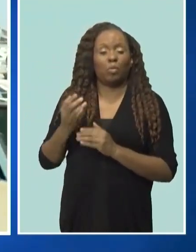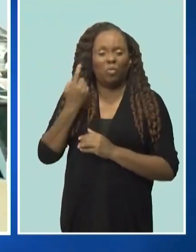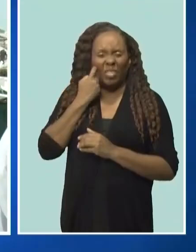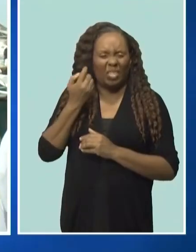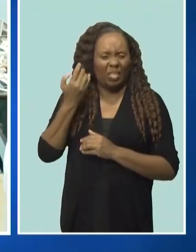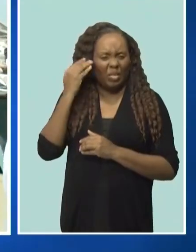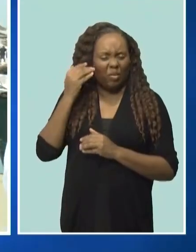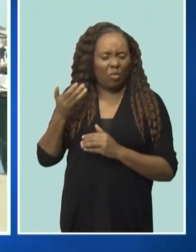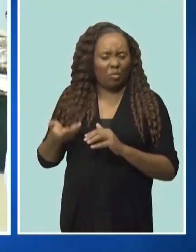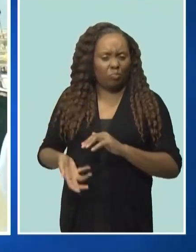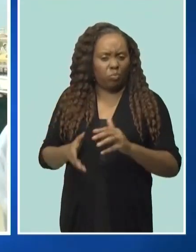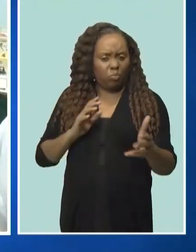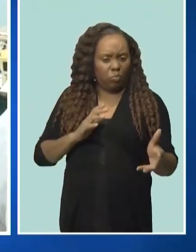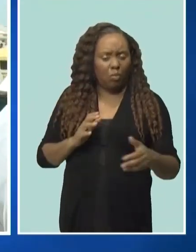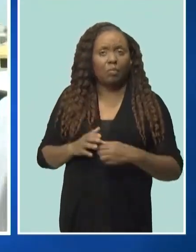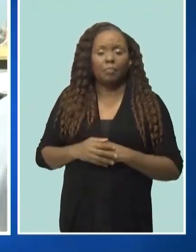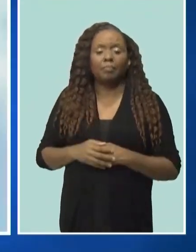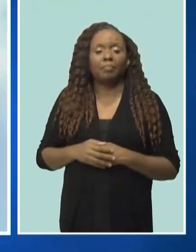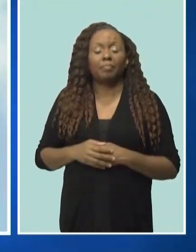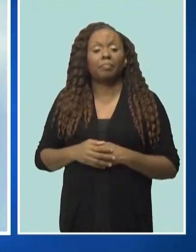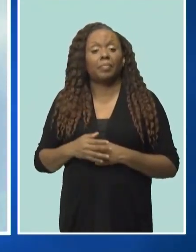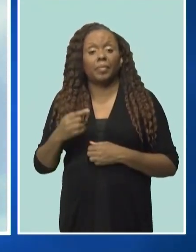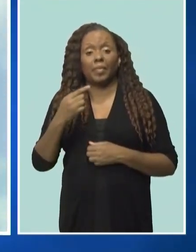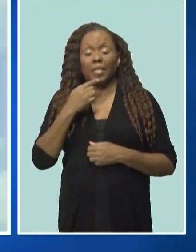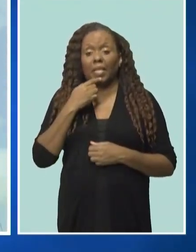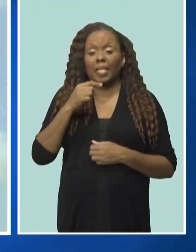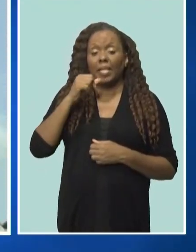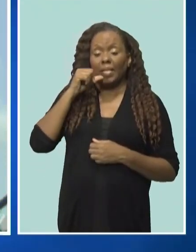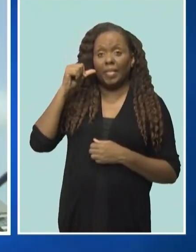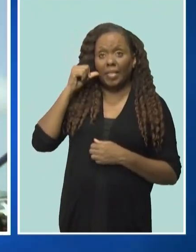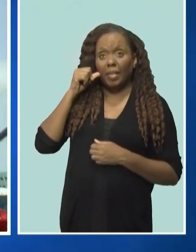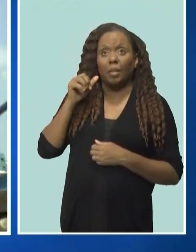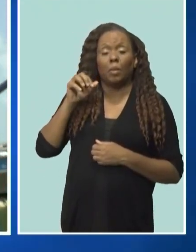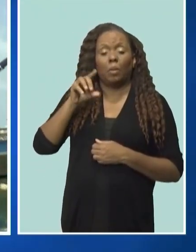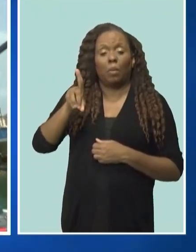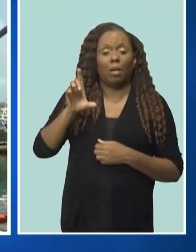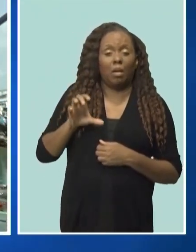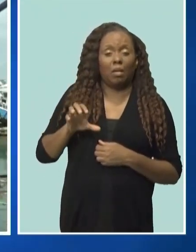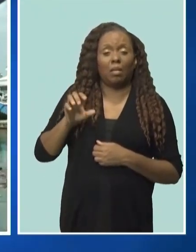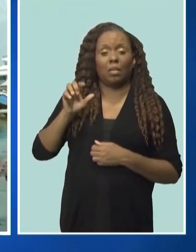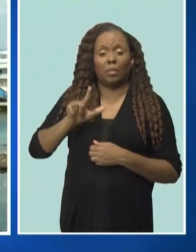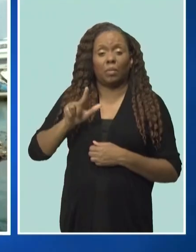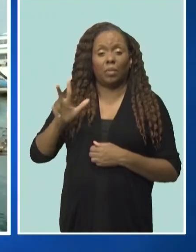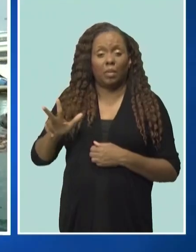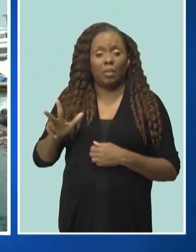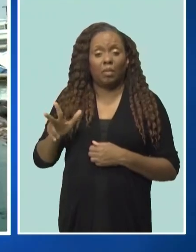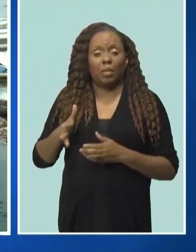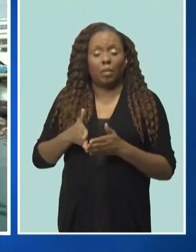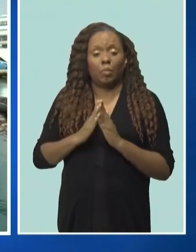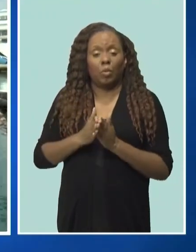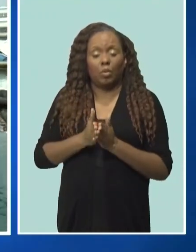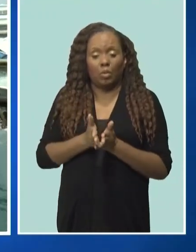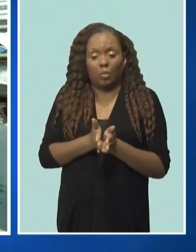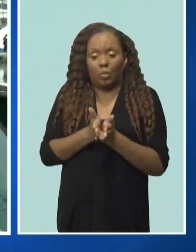Fisheries Complex. She says by the end of yesterday, 123 boats were removed so